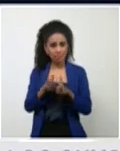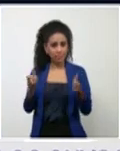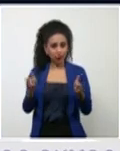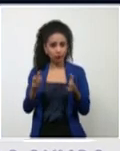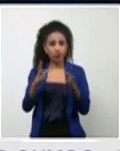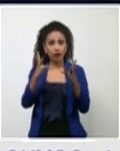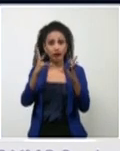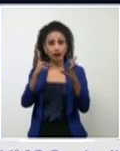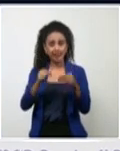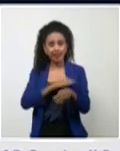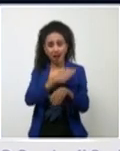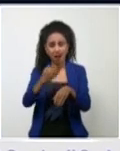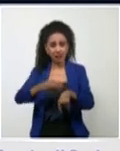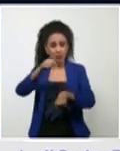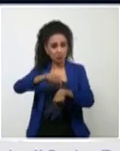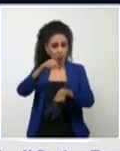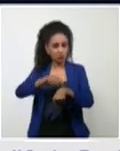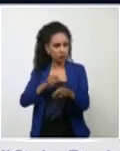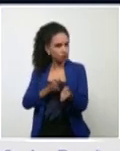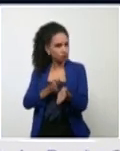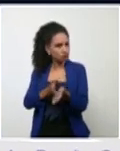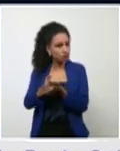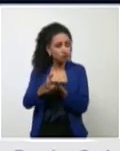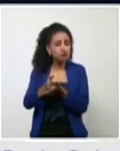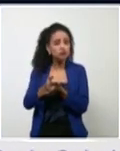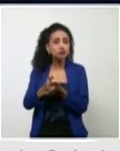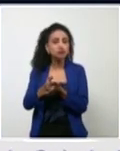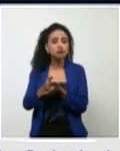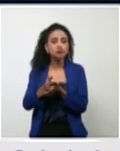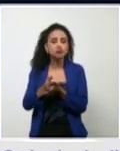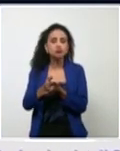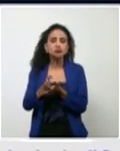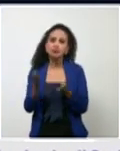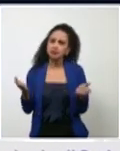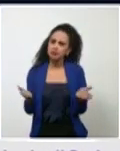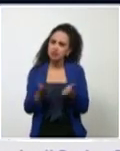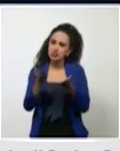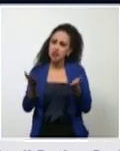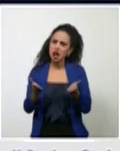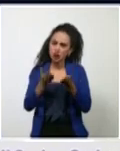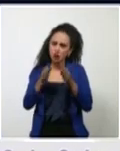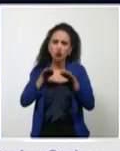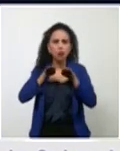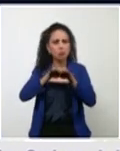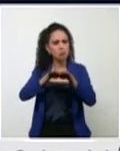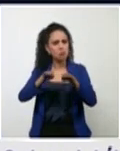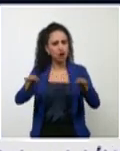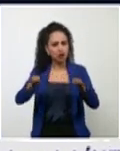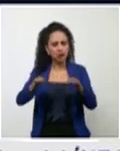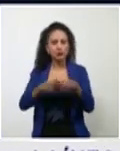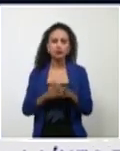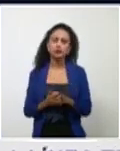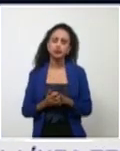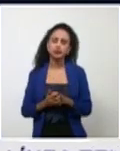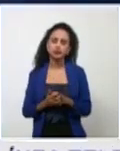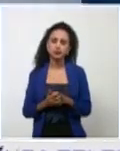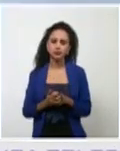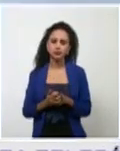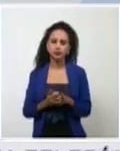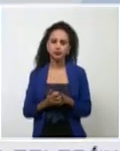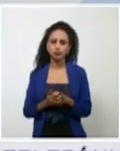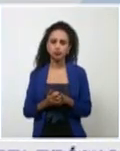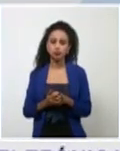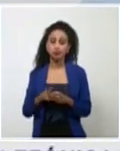98.2%, and this is the highest number we have ever had, has kept a stable